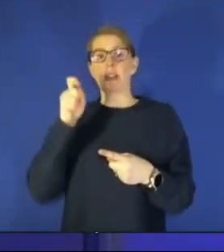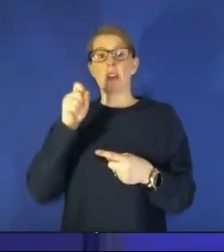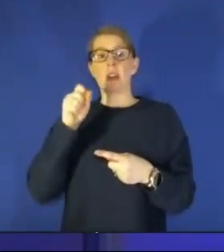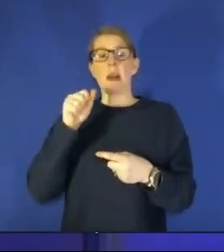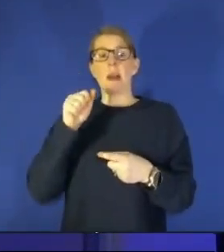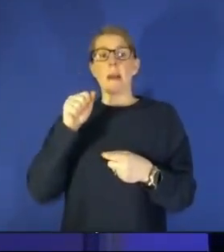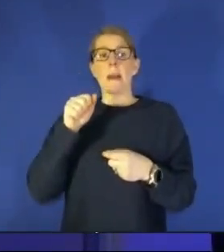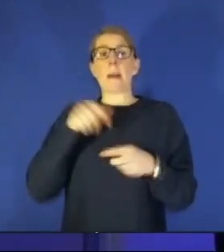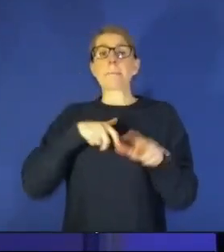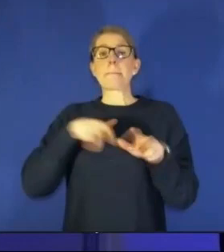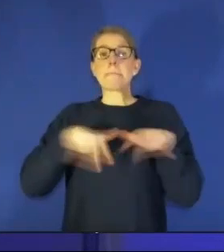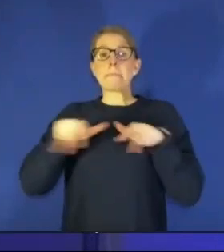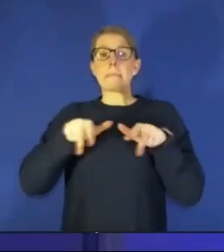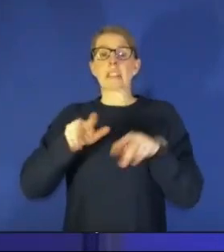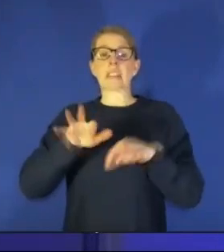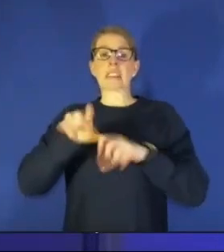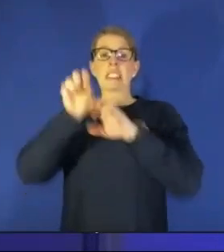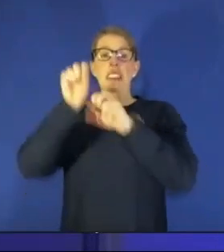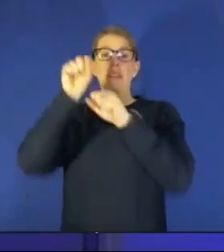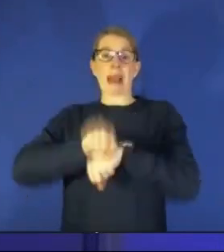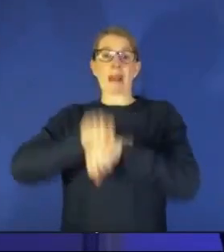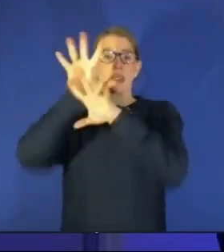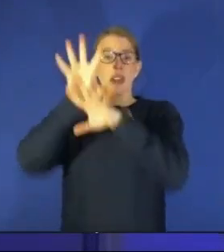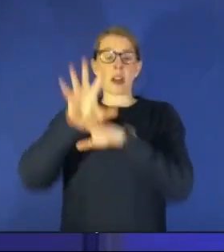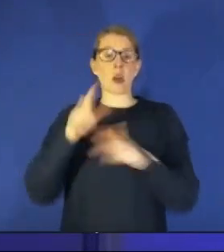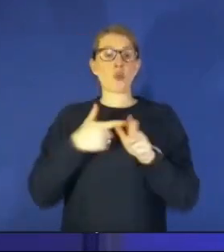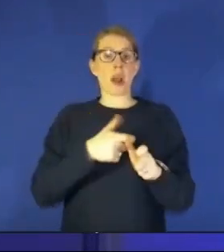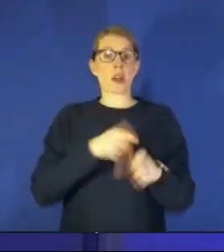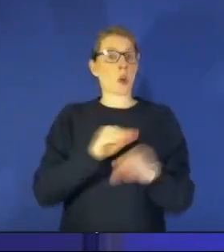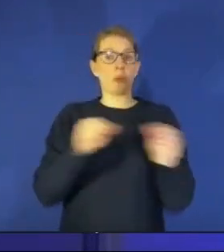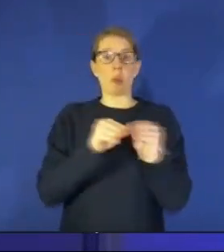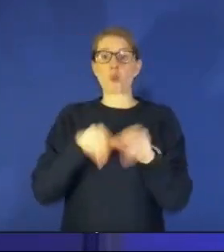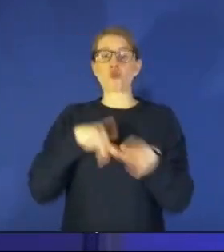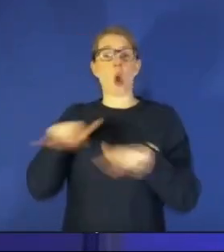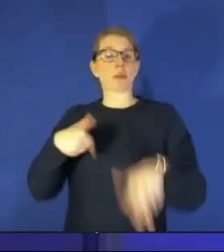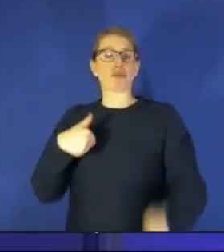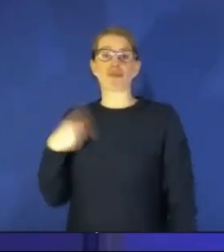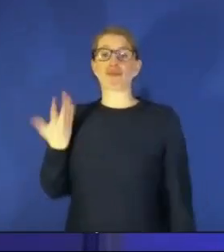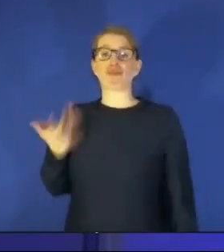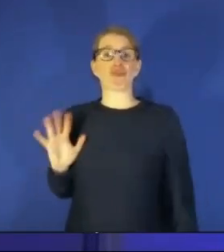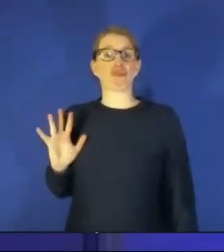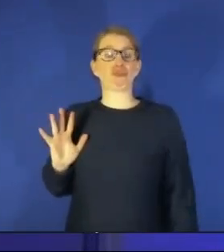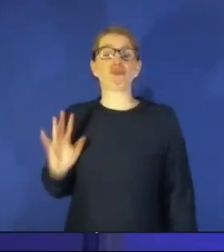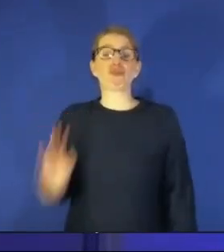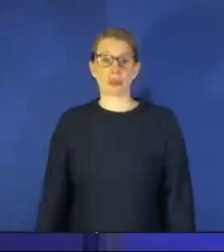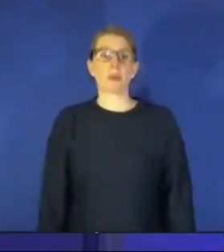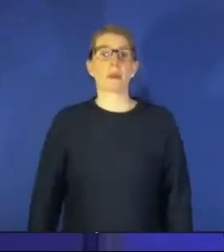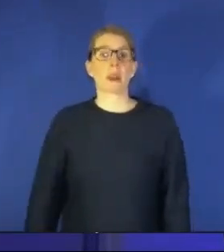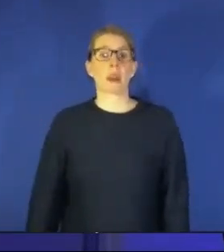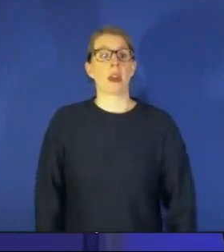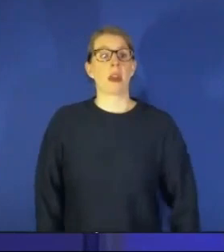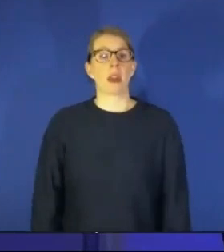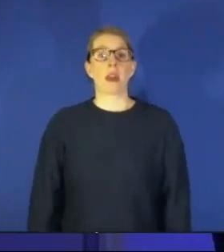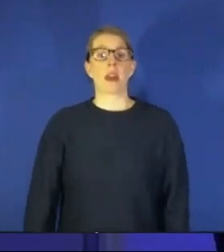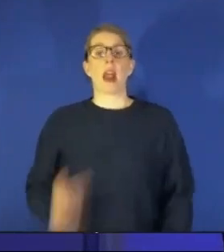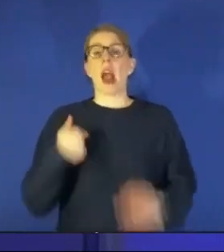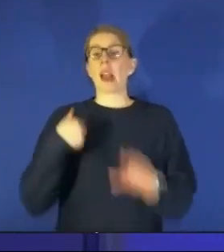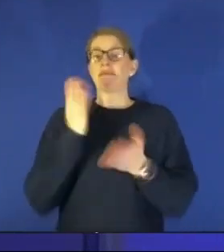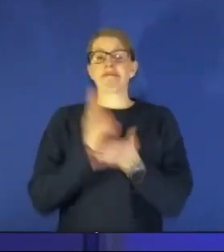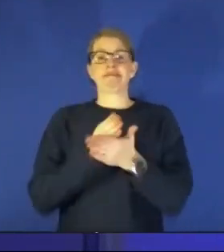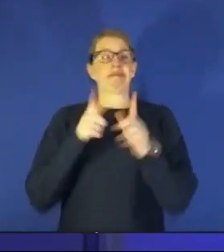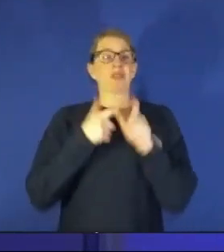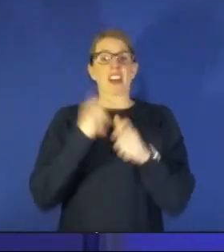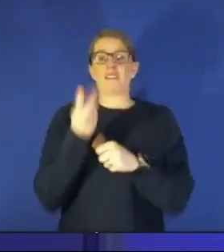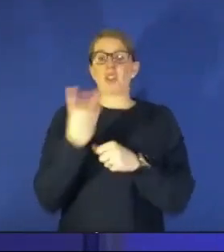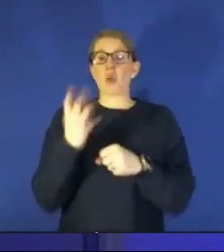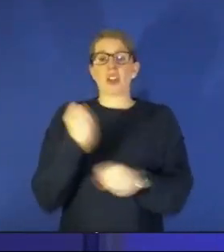that much. I do not run anymore. I only walk at this period of time. So I quit the running a few years ago, started to